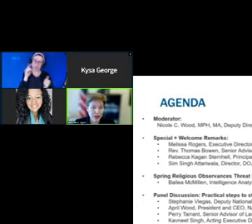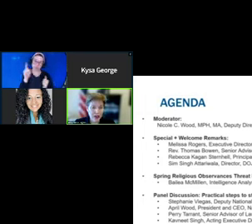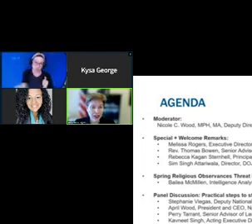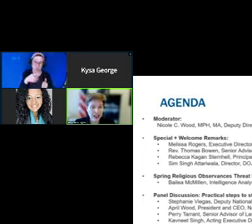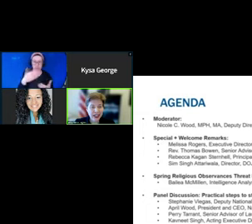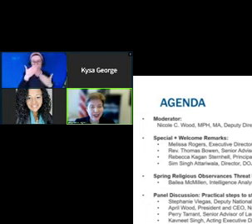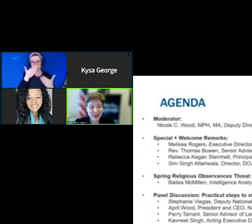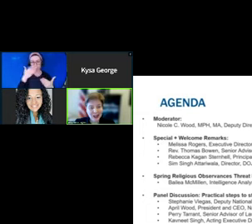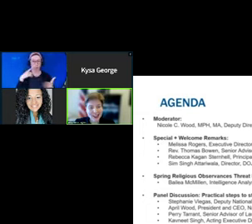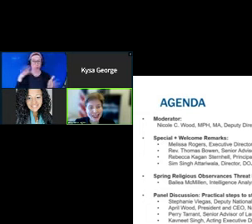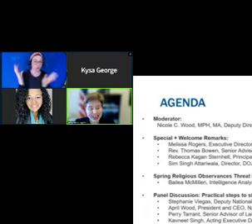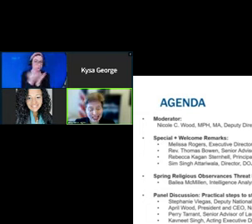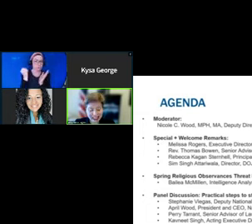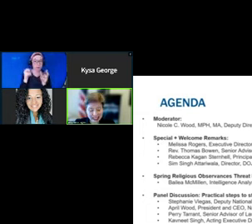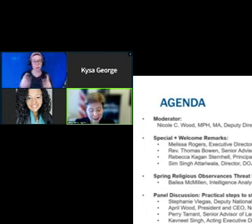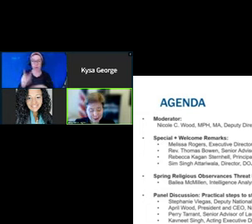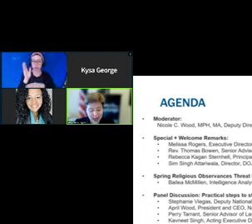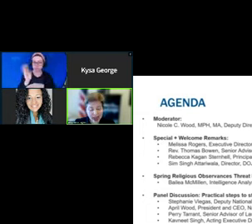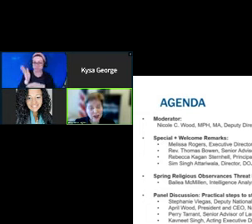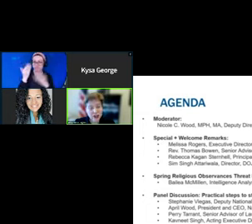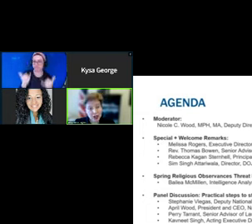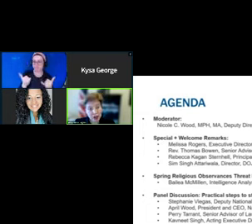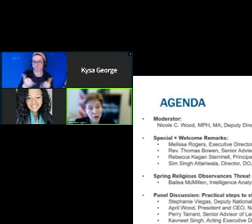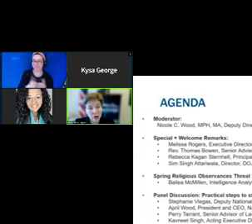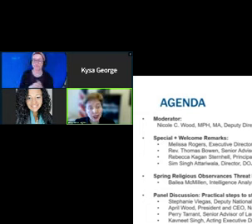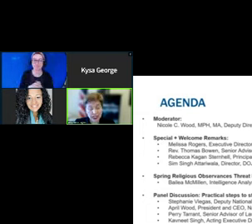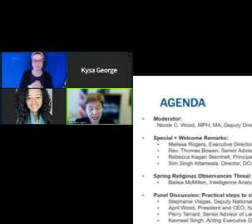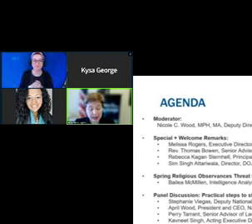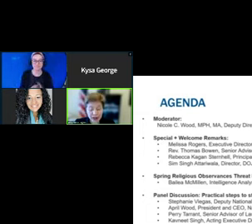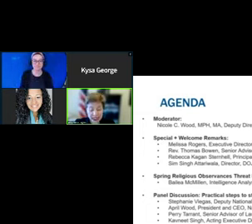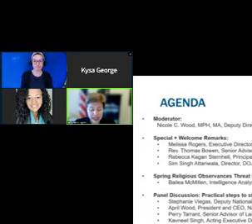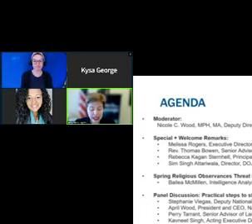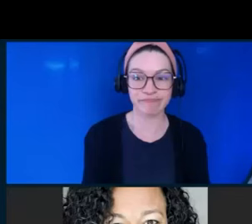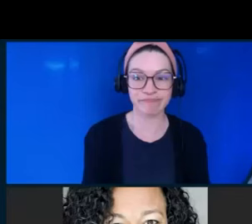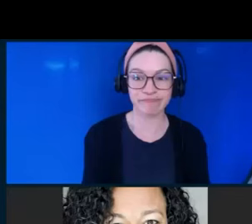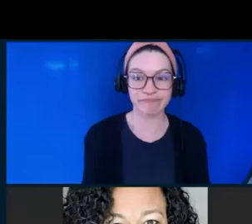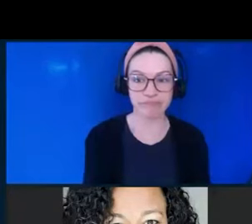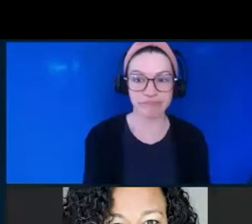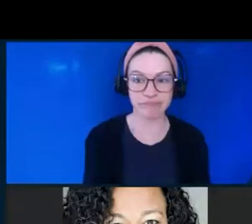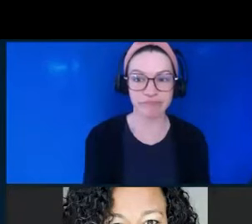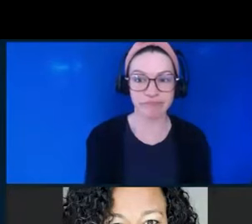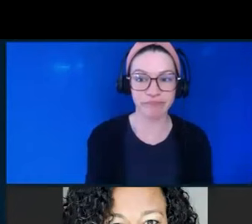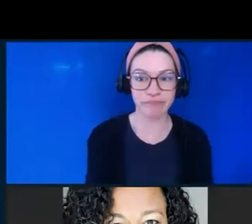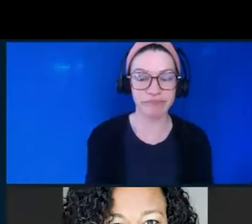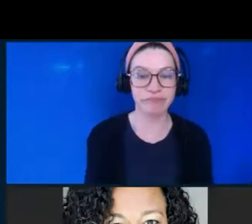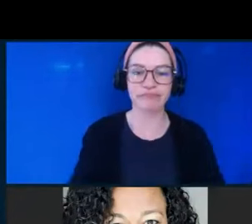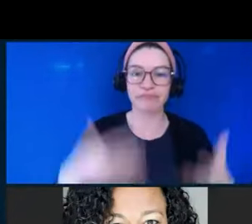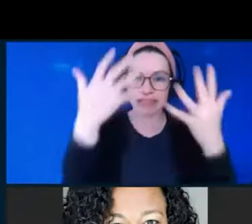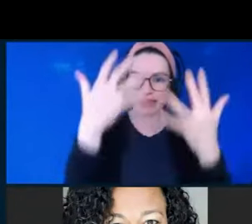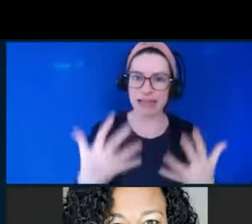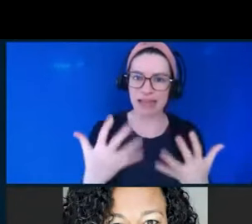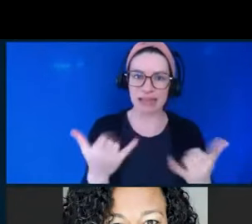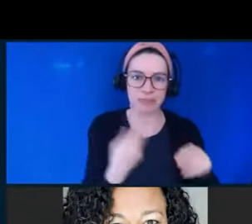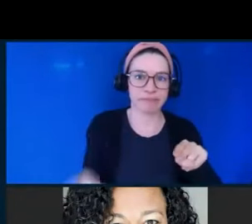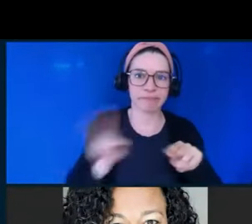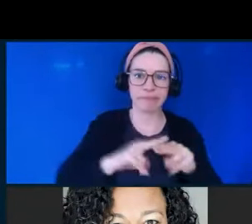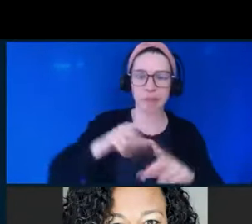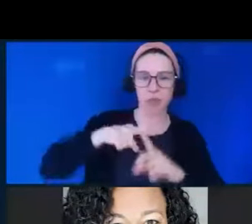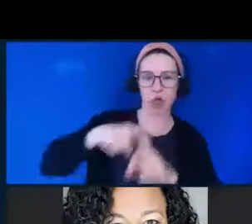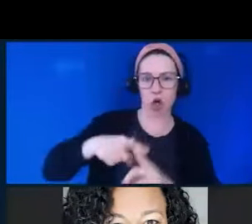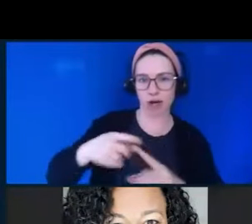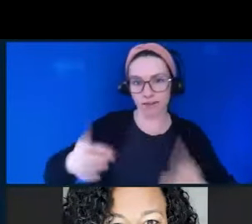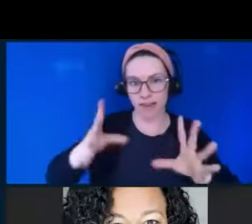have this opportunity to talk today. As you know, we're sadly facing an increase in targeted violence and hate, one that